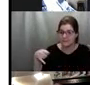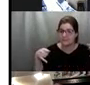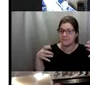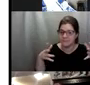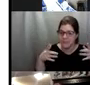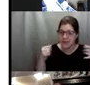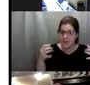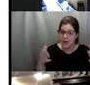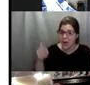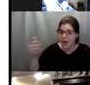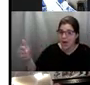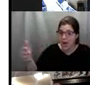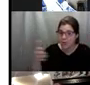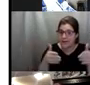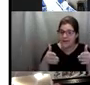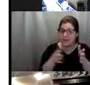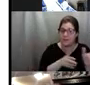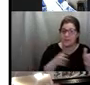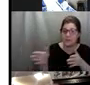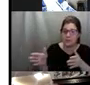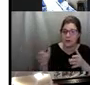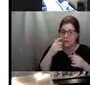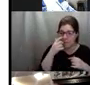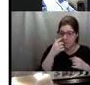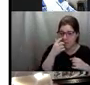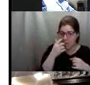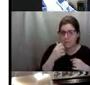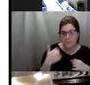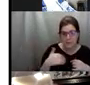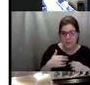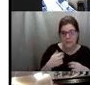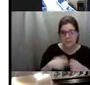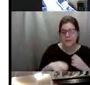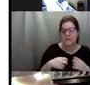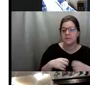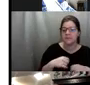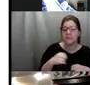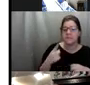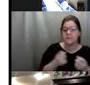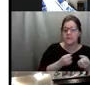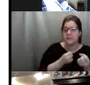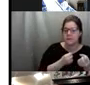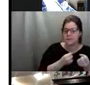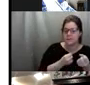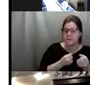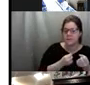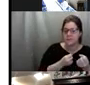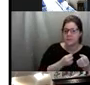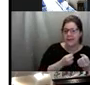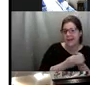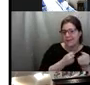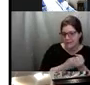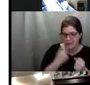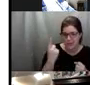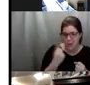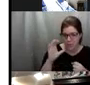inch, out an inch, left an inch, right an inch. Yeah. So advocacy is always looking for,